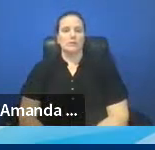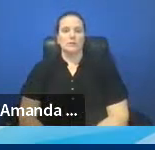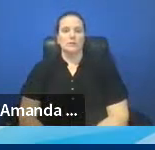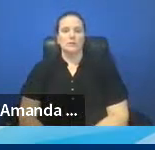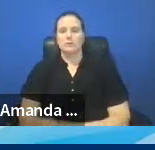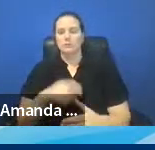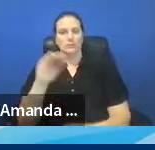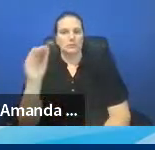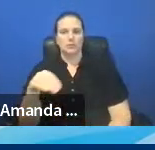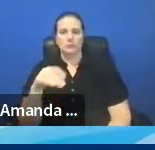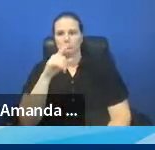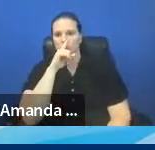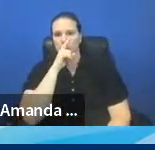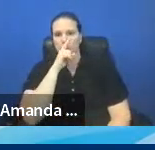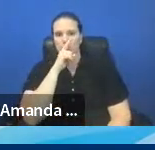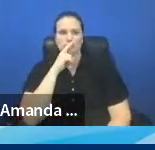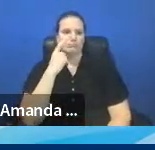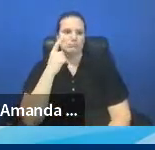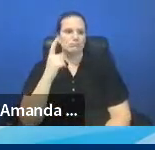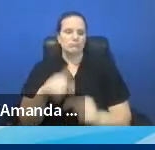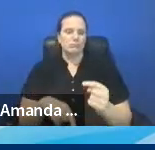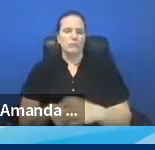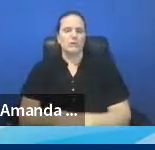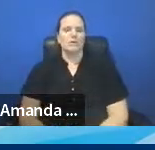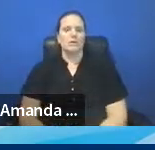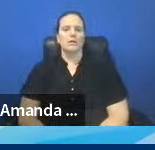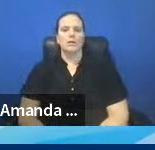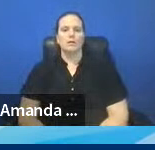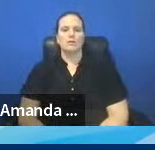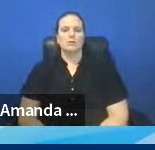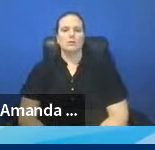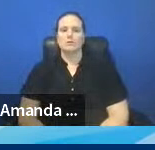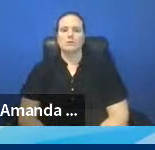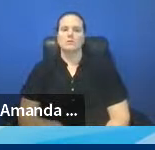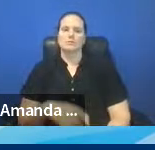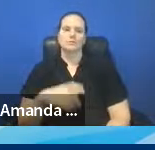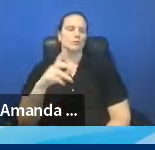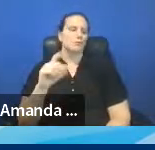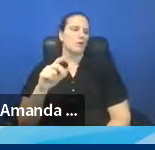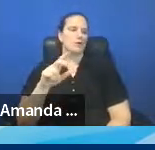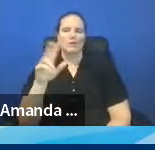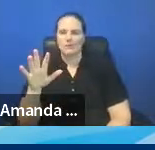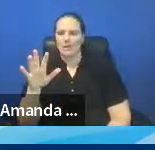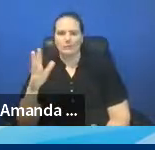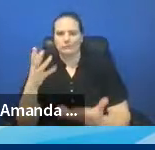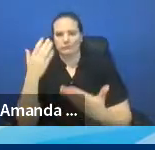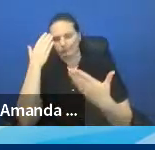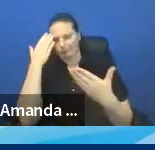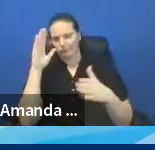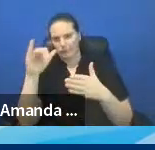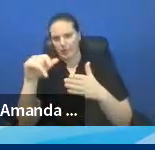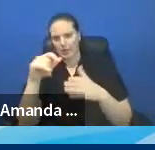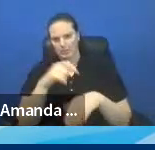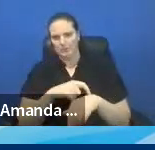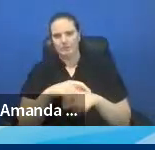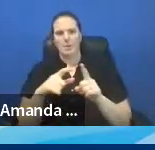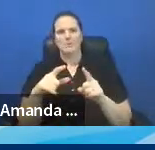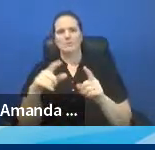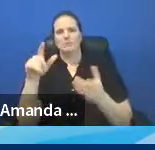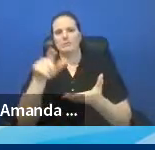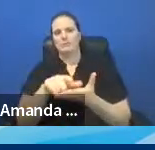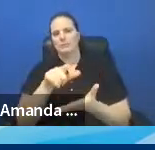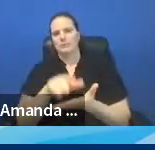we don't have like it updated for, you know, the year 2035 or whatever, but it is a fairly